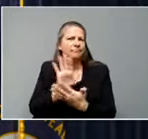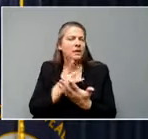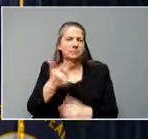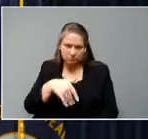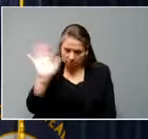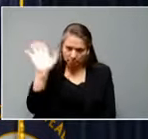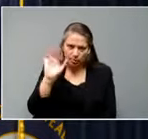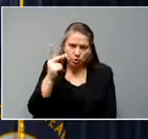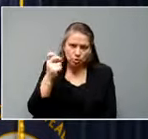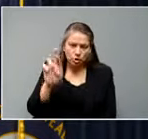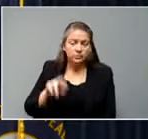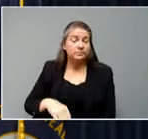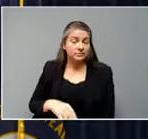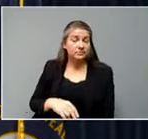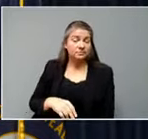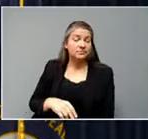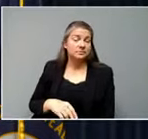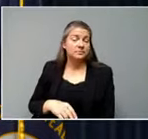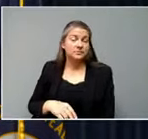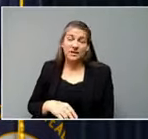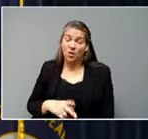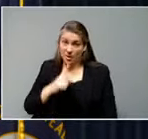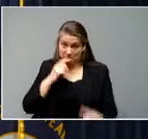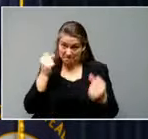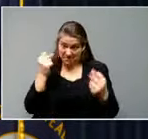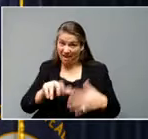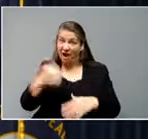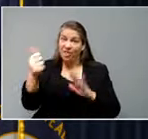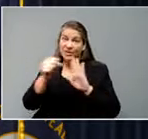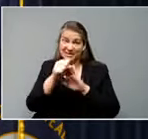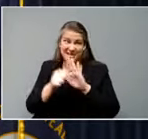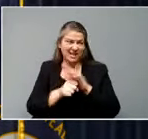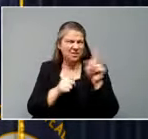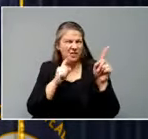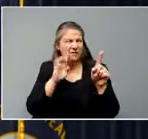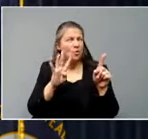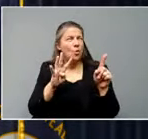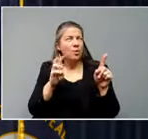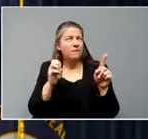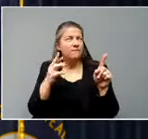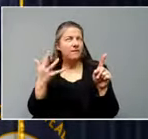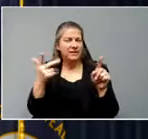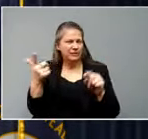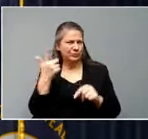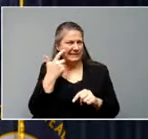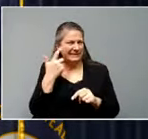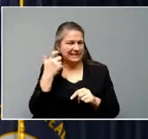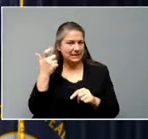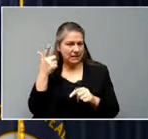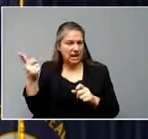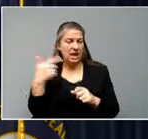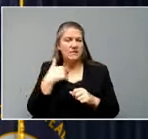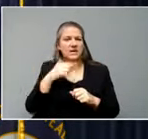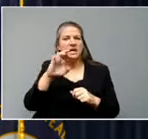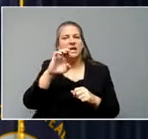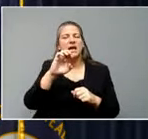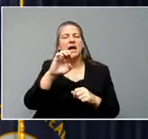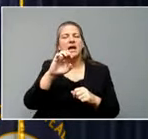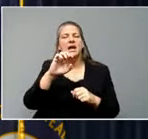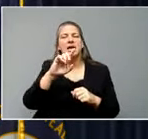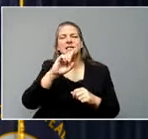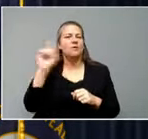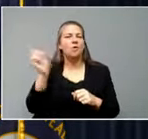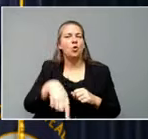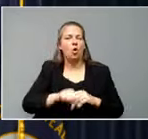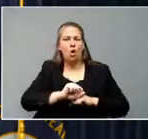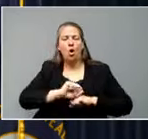But I'll tell you what, there are a number of other states, just 4 or 5, I think, that just recently issued executive orders saying everybody could go get a booster.